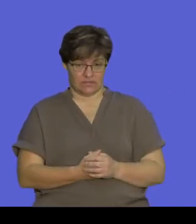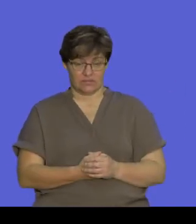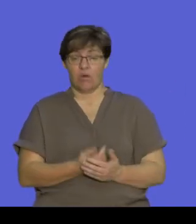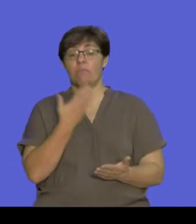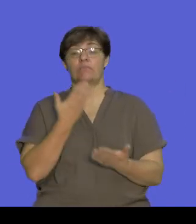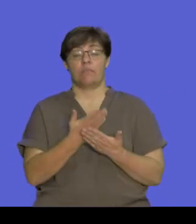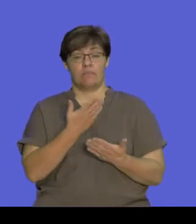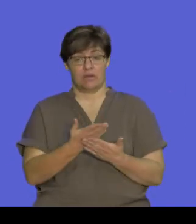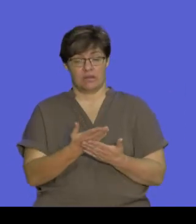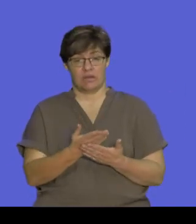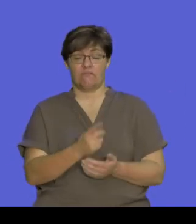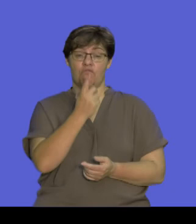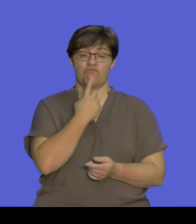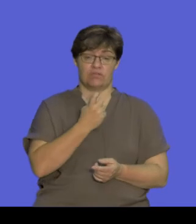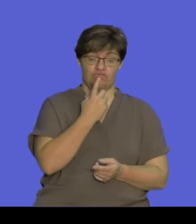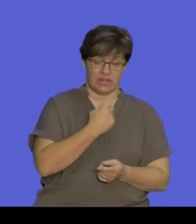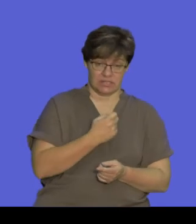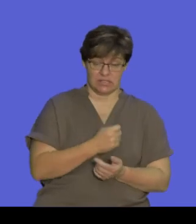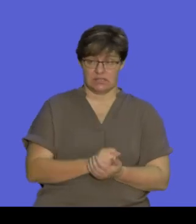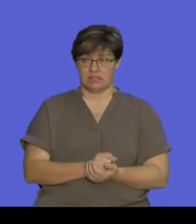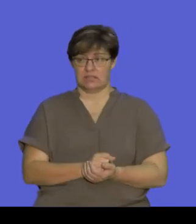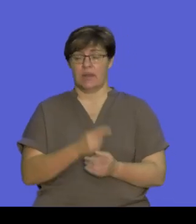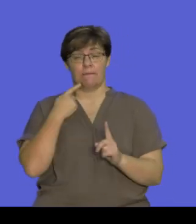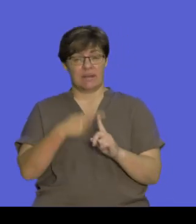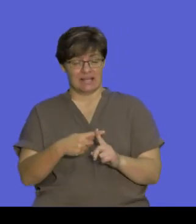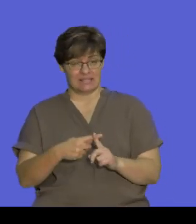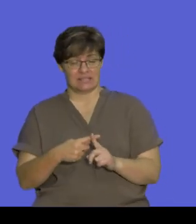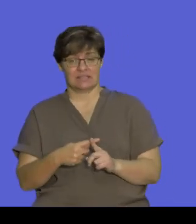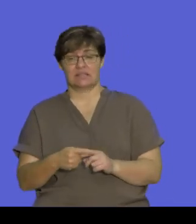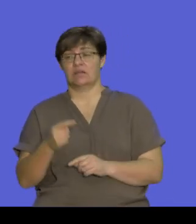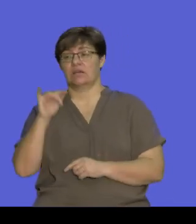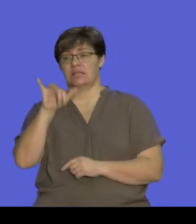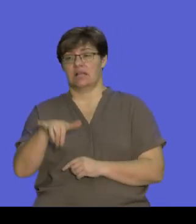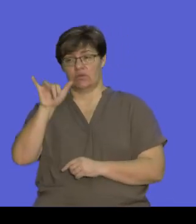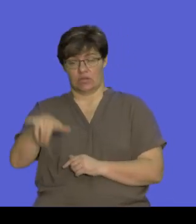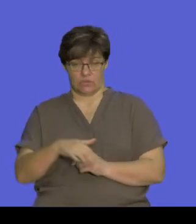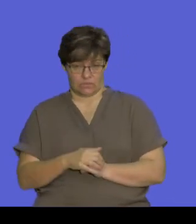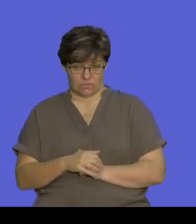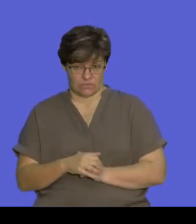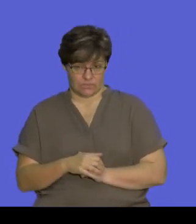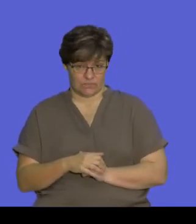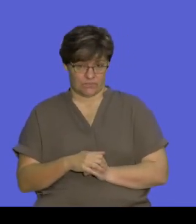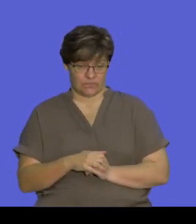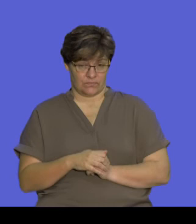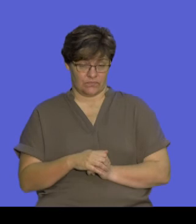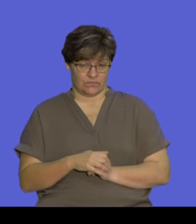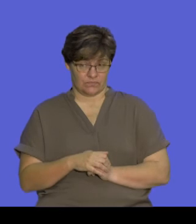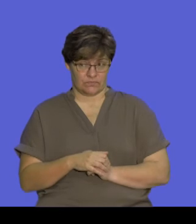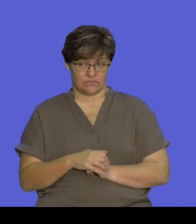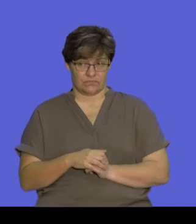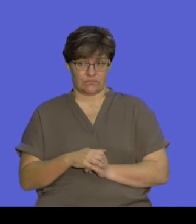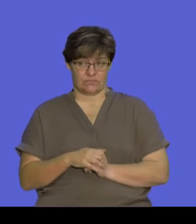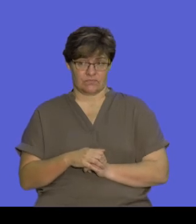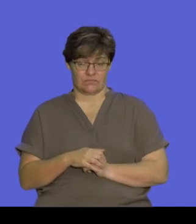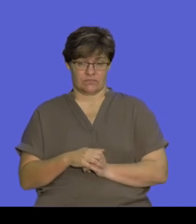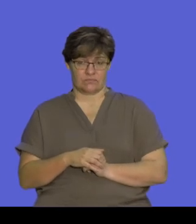of red, red, plus the probability of yellow, yellow. And so if we